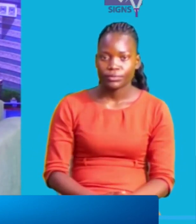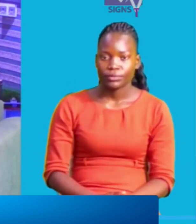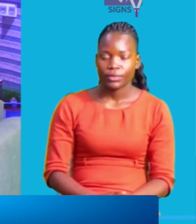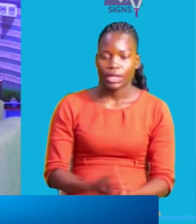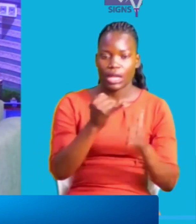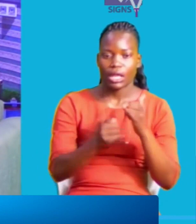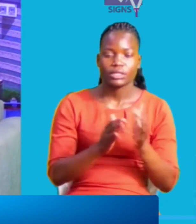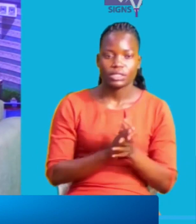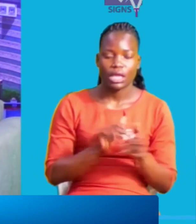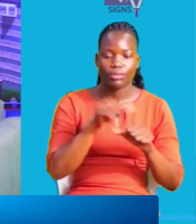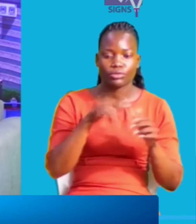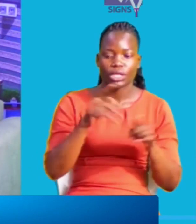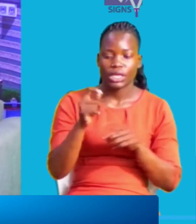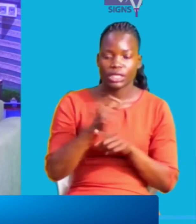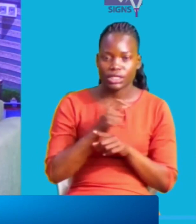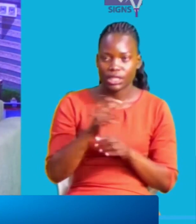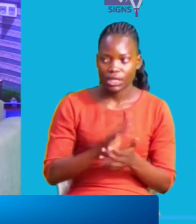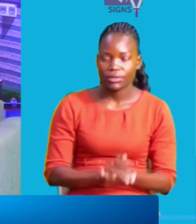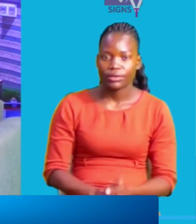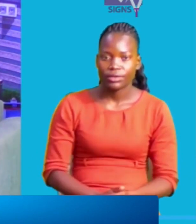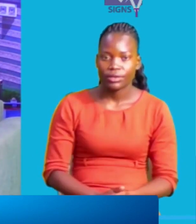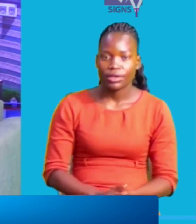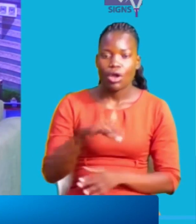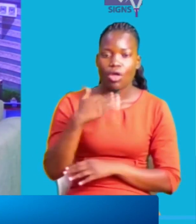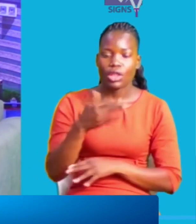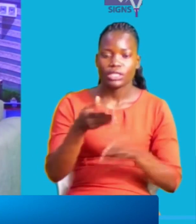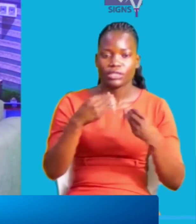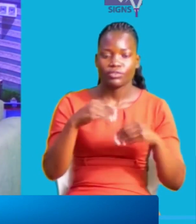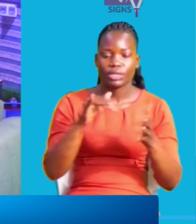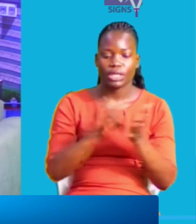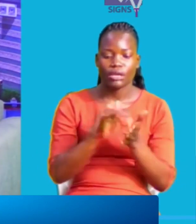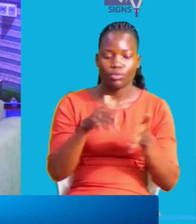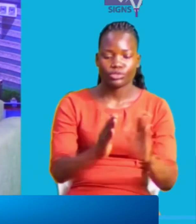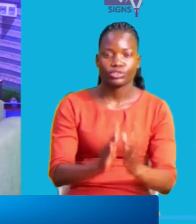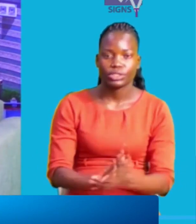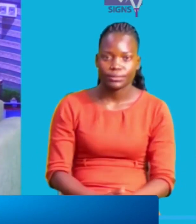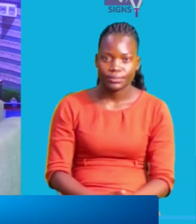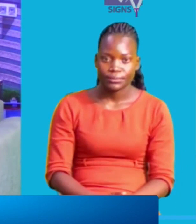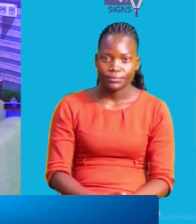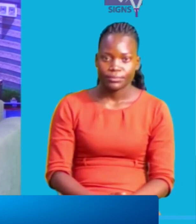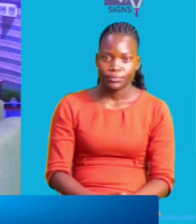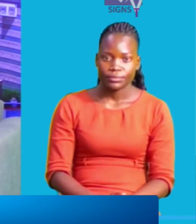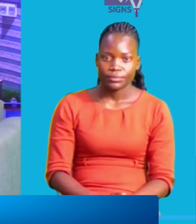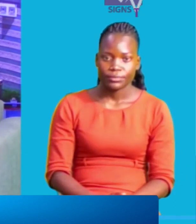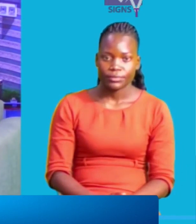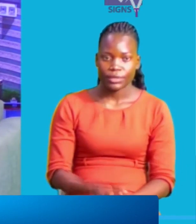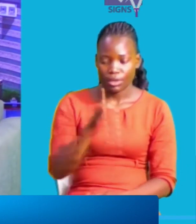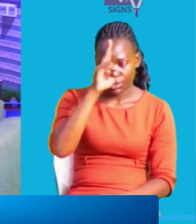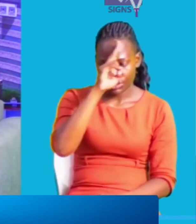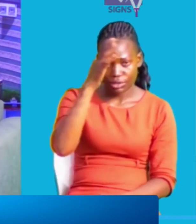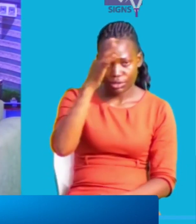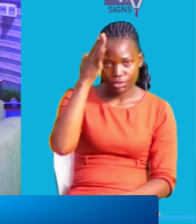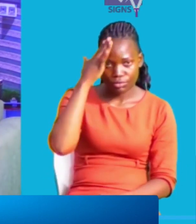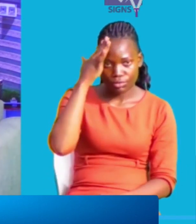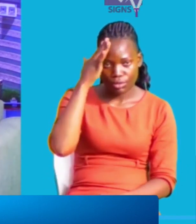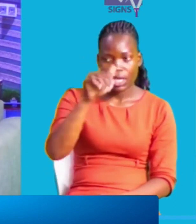enda. Yeah. Lastly, pertaining the training huwa wananipatia that opportunity. Yeah.